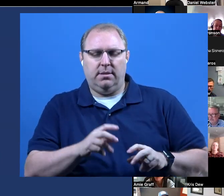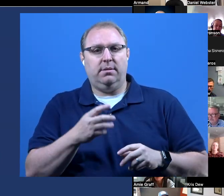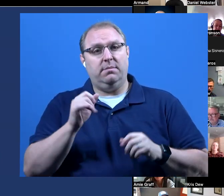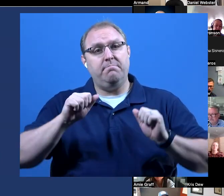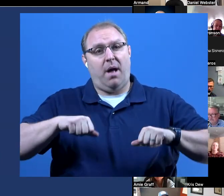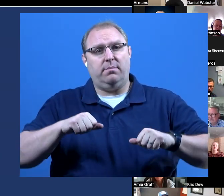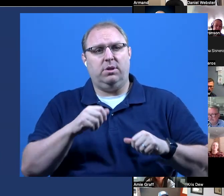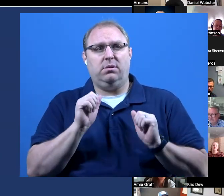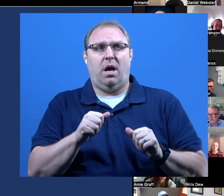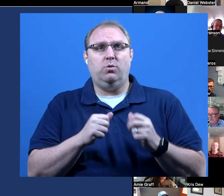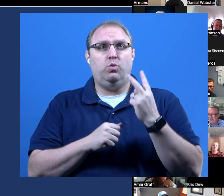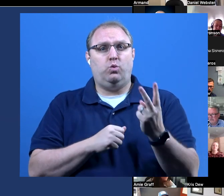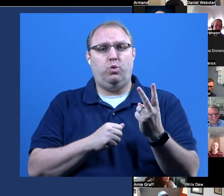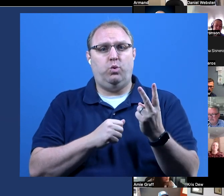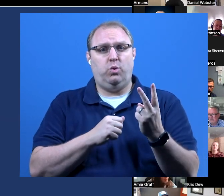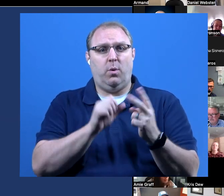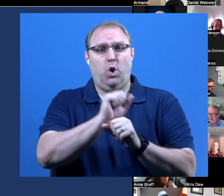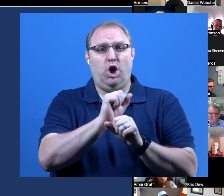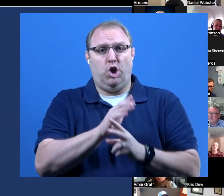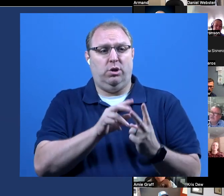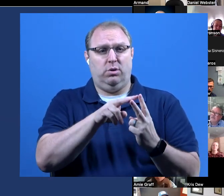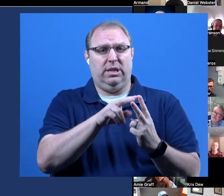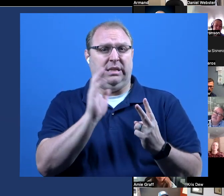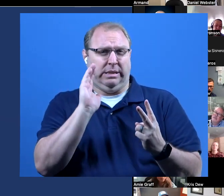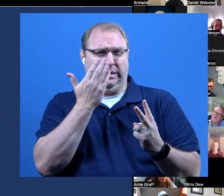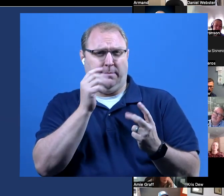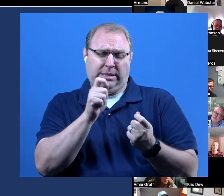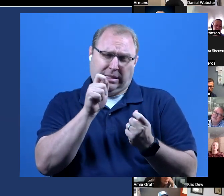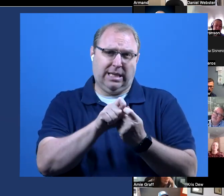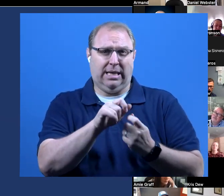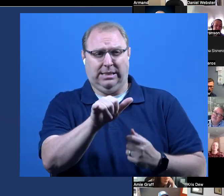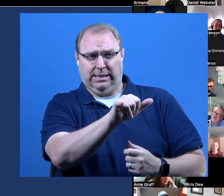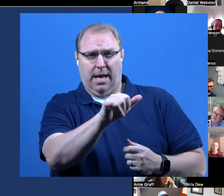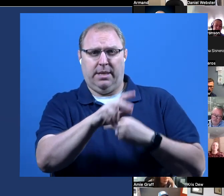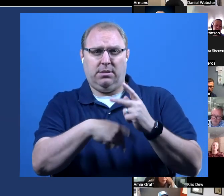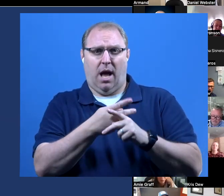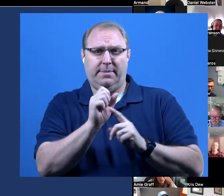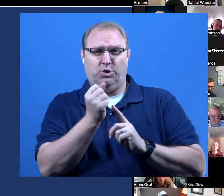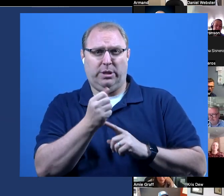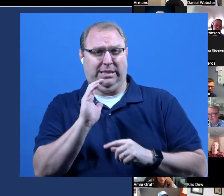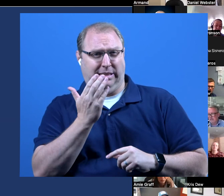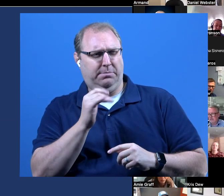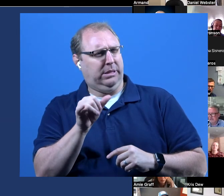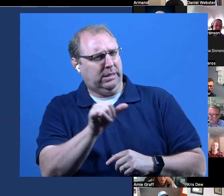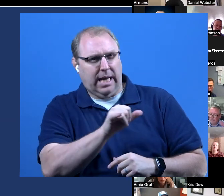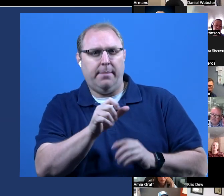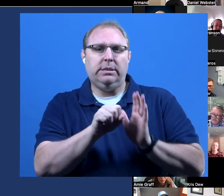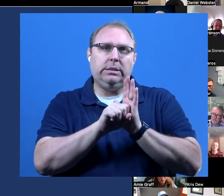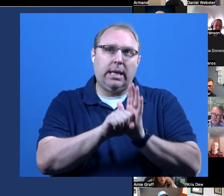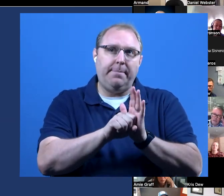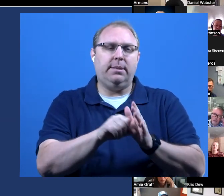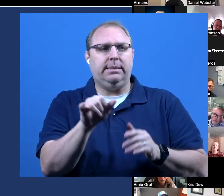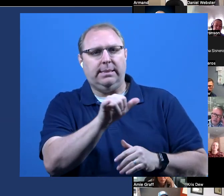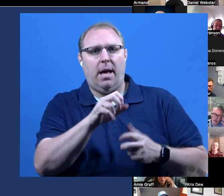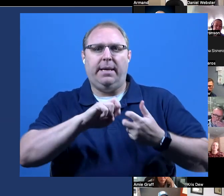have done this for a long time. They know what they're doing. I can't encourage you strongly enough to call